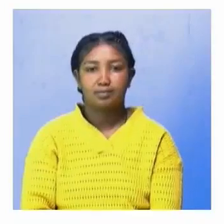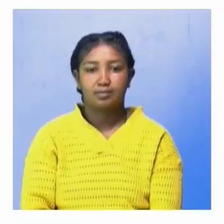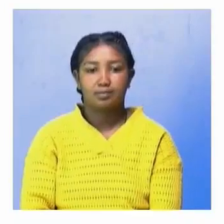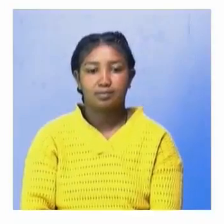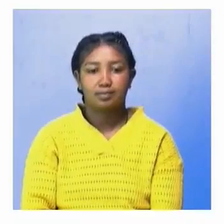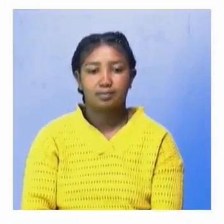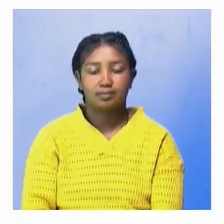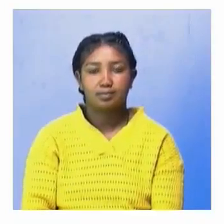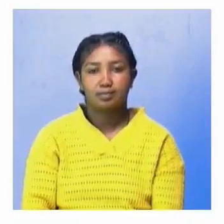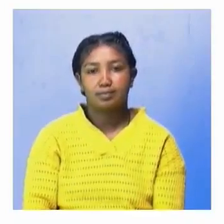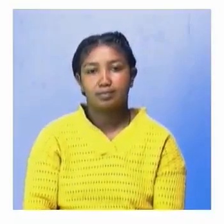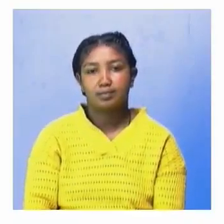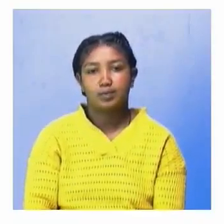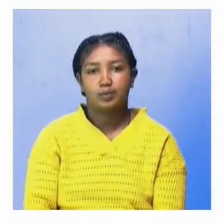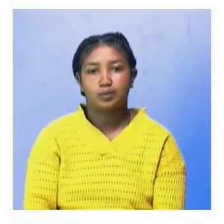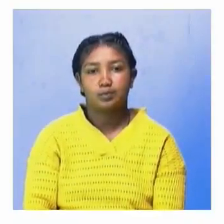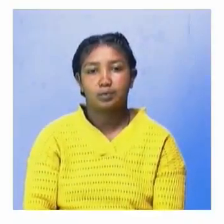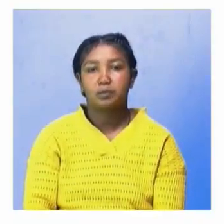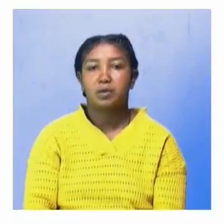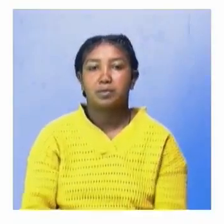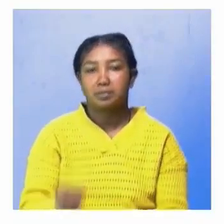the cat